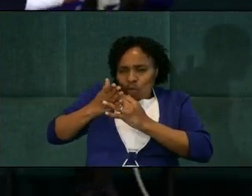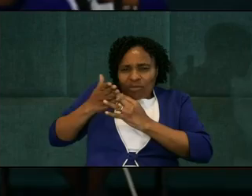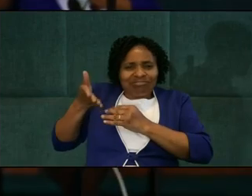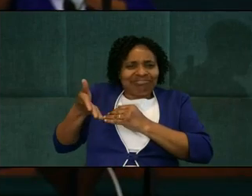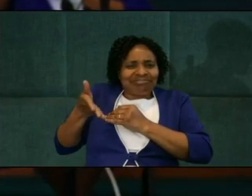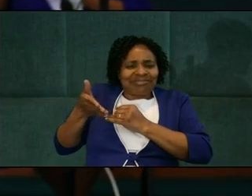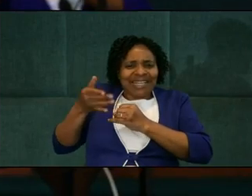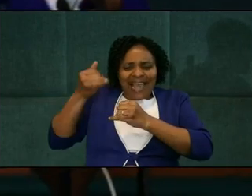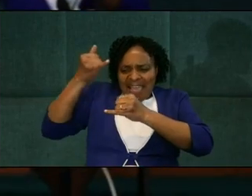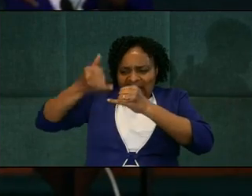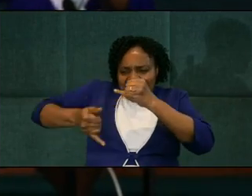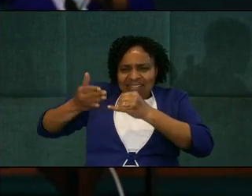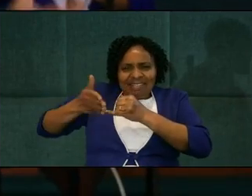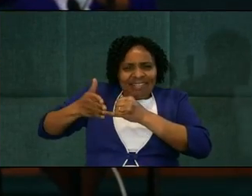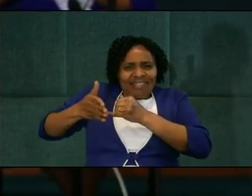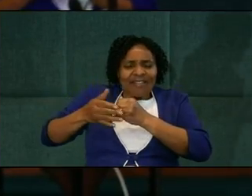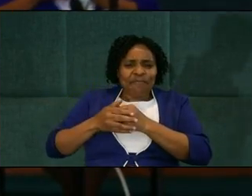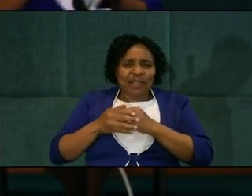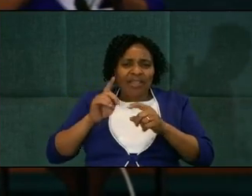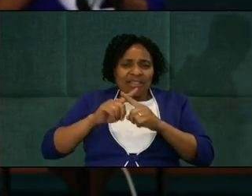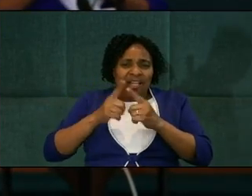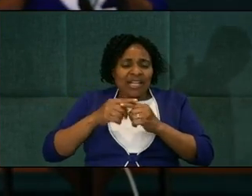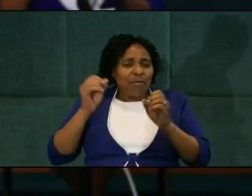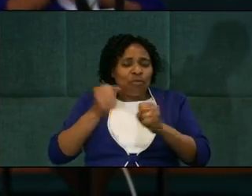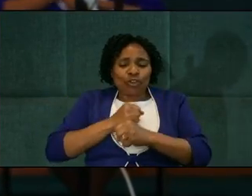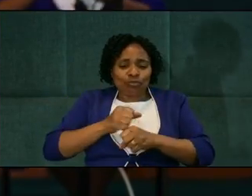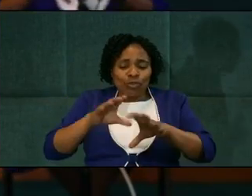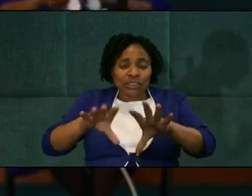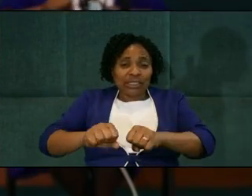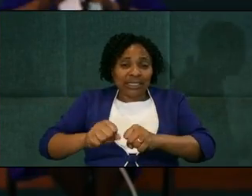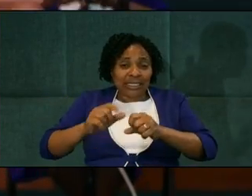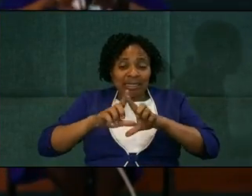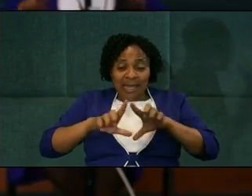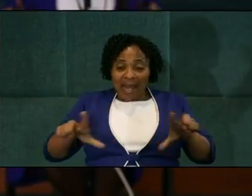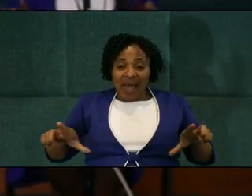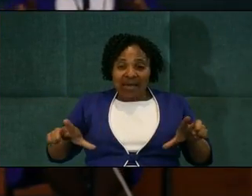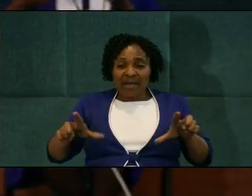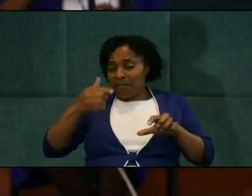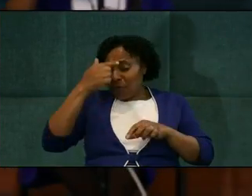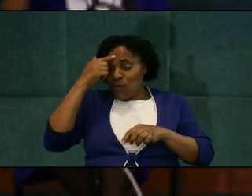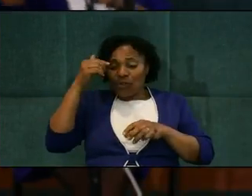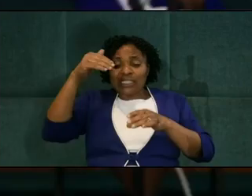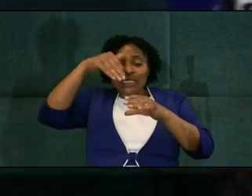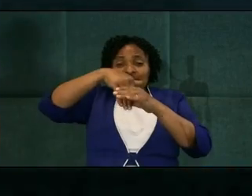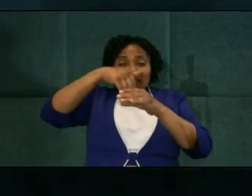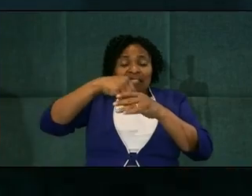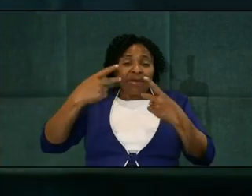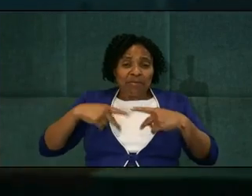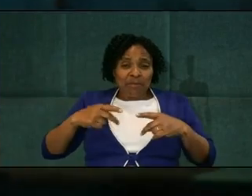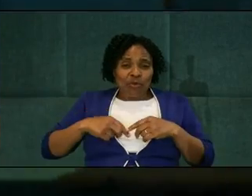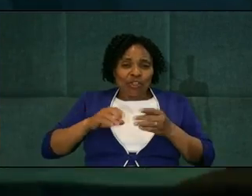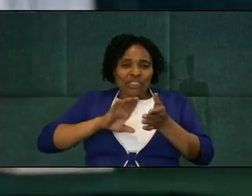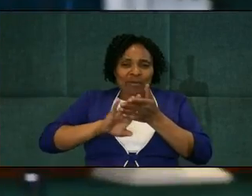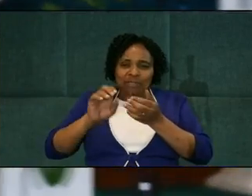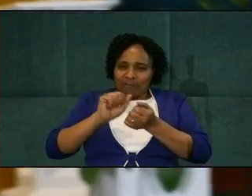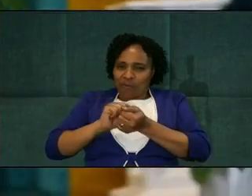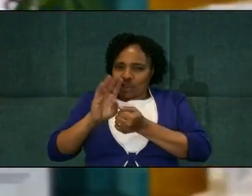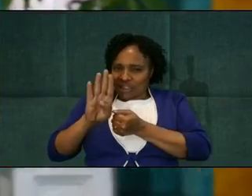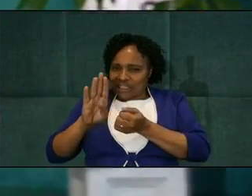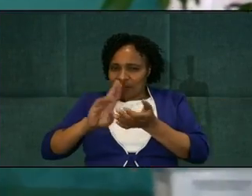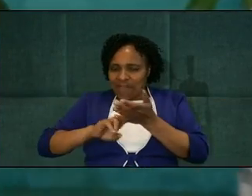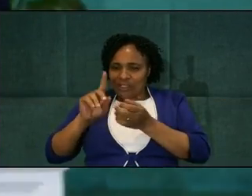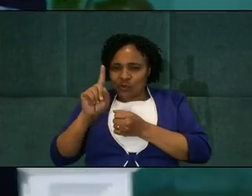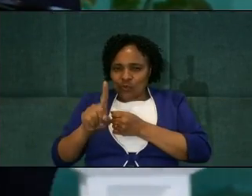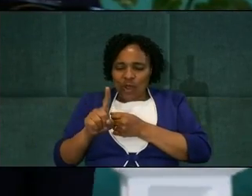tell us that we can't occupy the land. Anger stirred up inside of the people. And chapter 14, verse 1. Let's turn